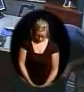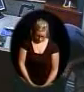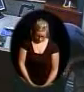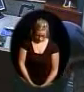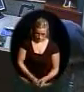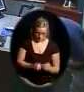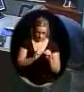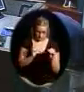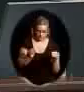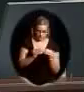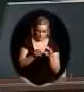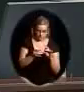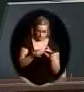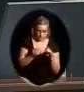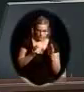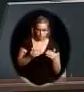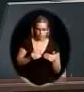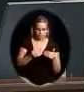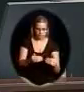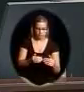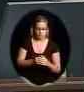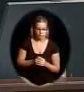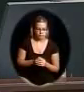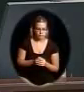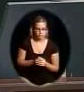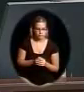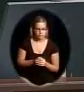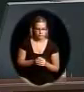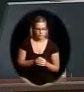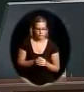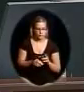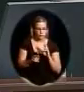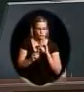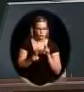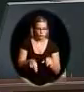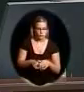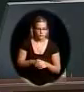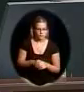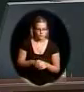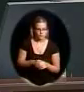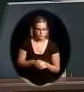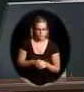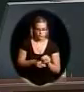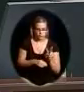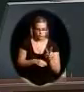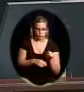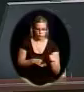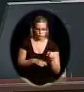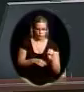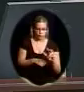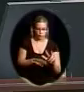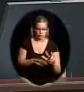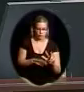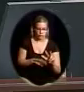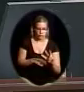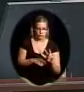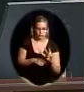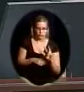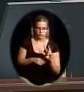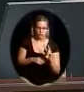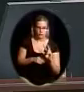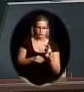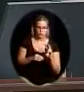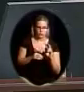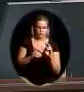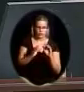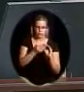No other comments on that. We'll move to the next item in the agenda for a report, which is item 2.03, Communities That Care